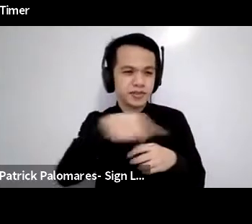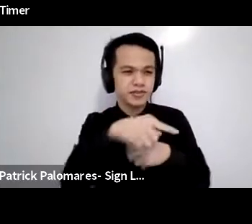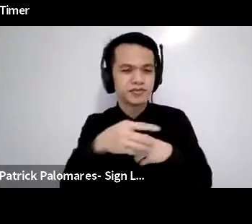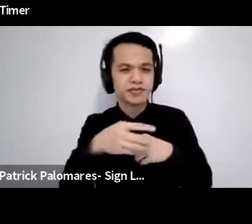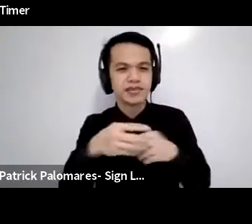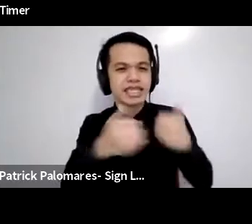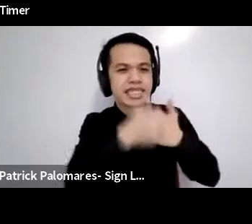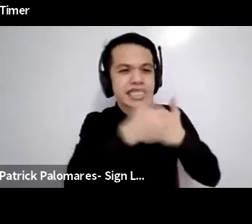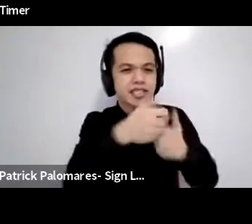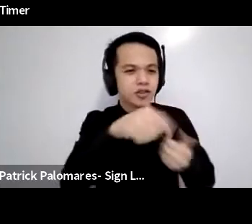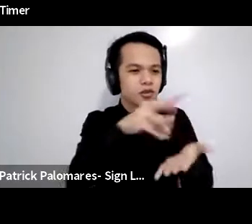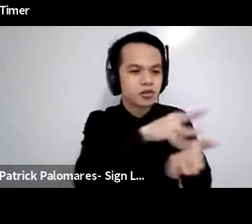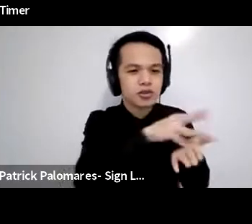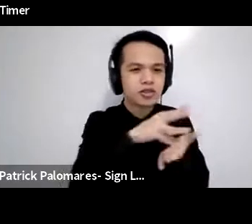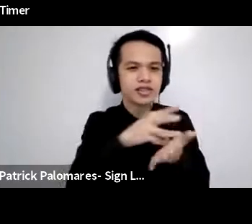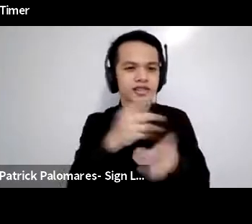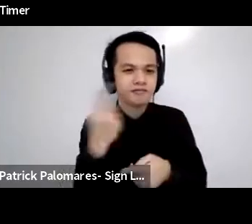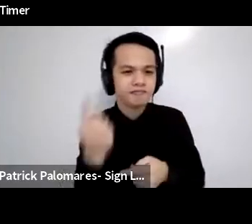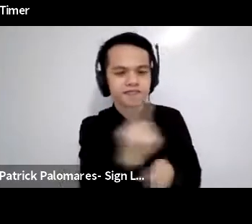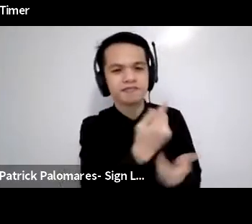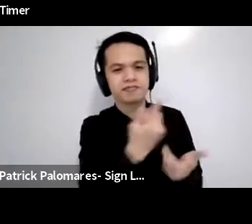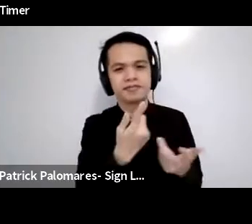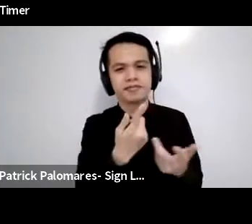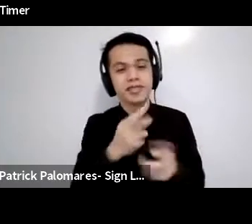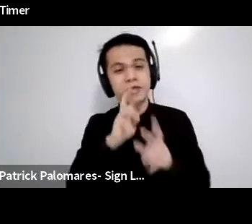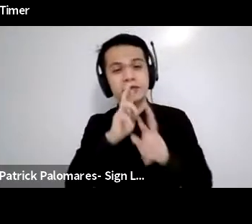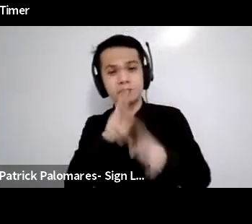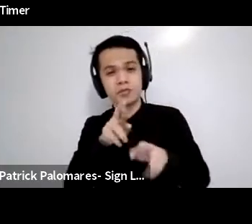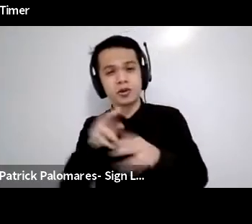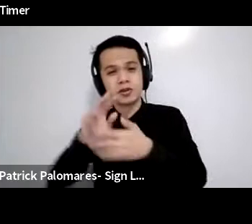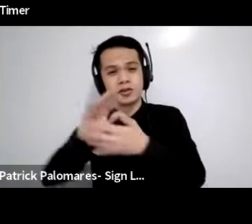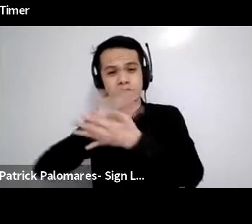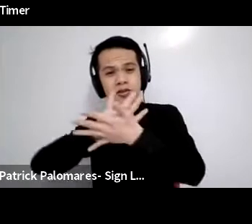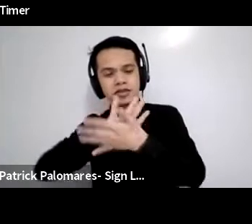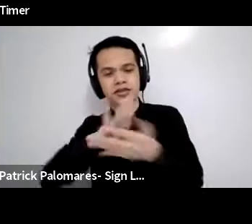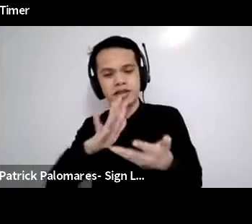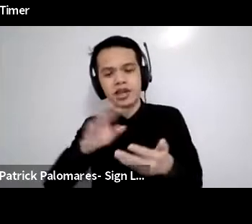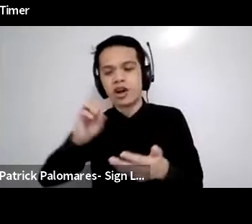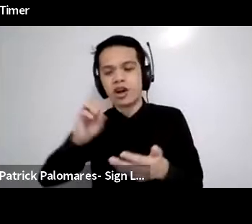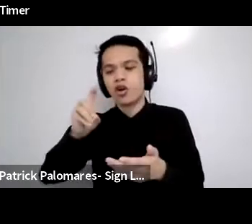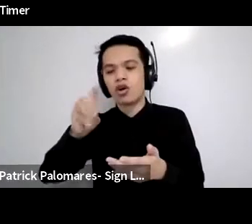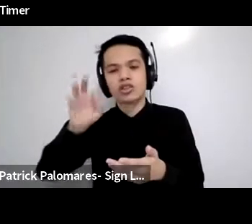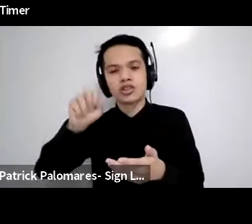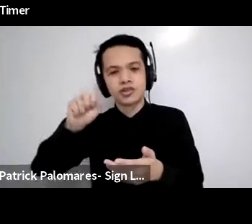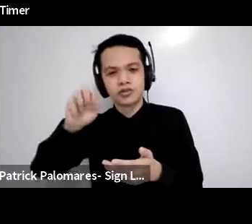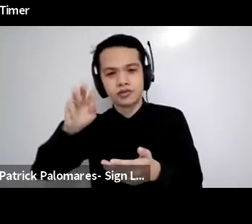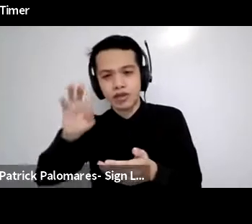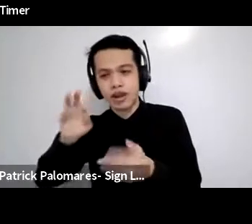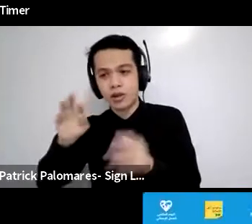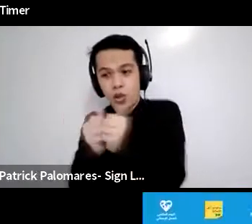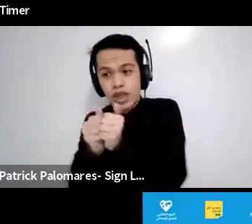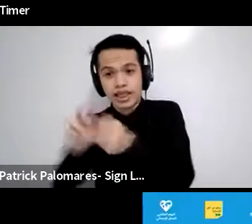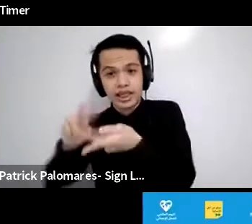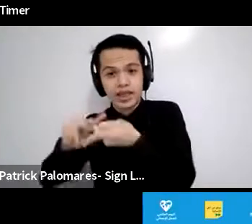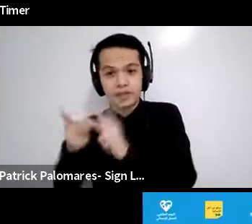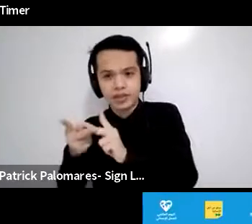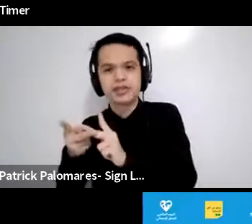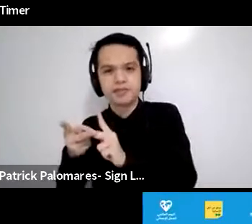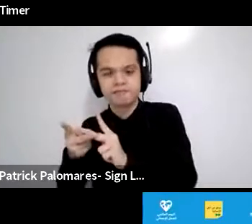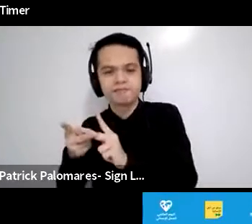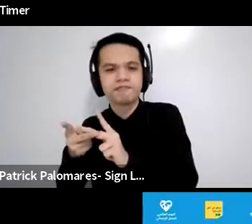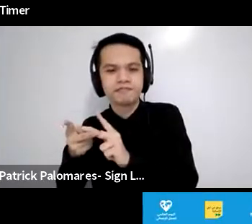and individuals. In response to this pandemic, Oxfam and partners have adapted